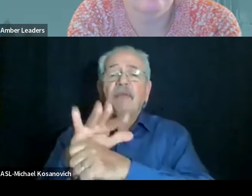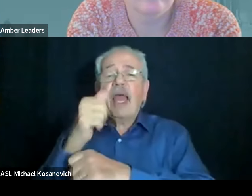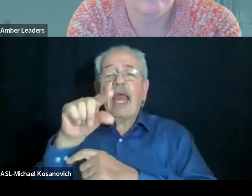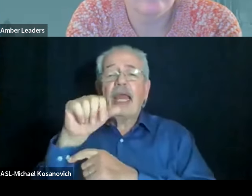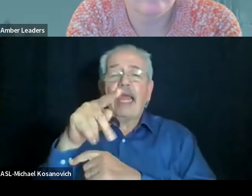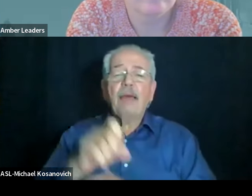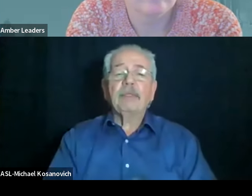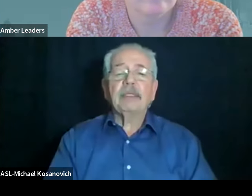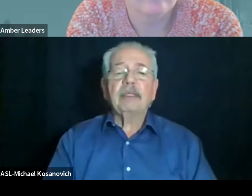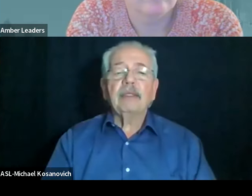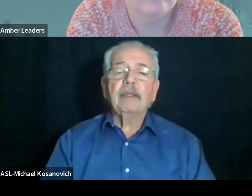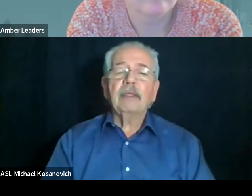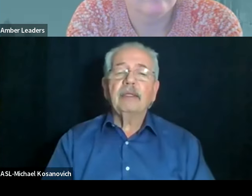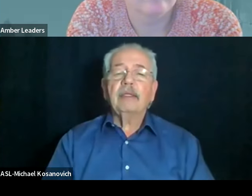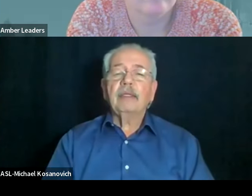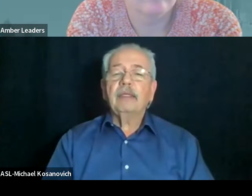cover.